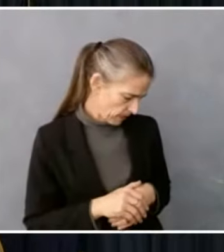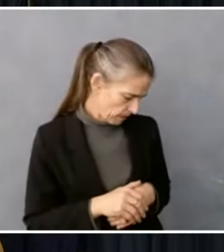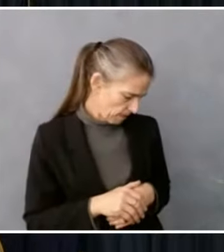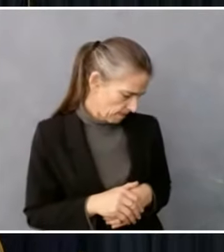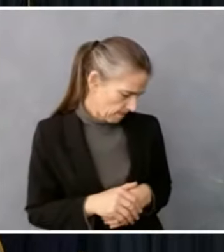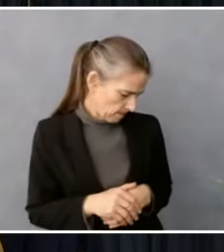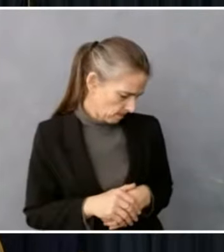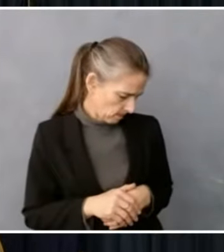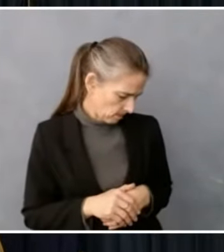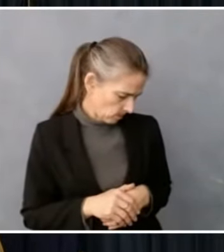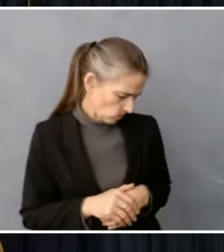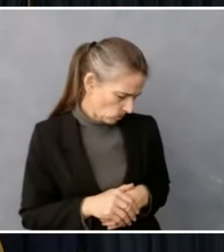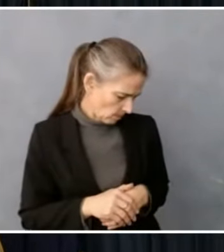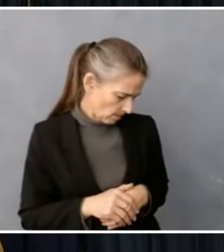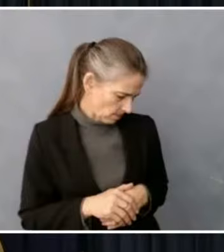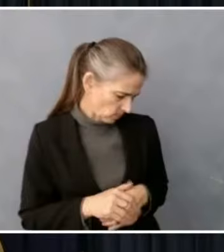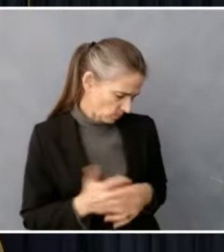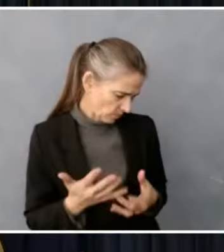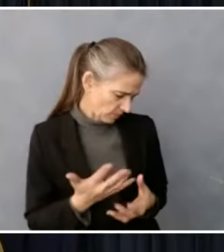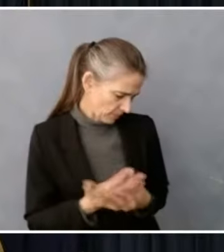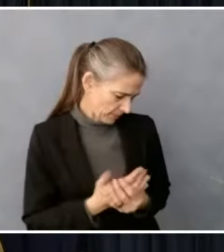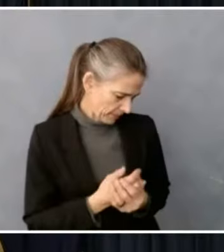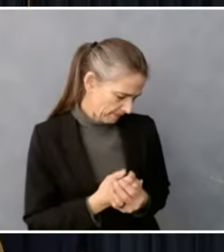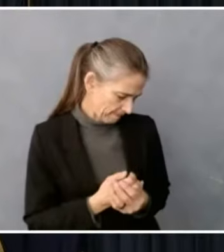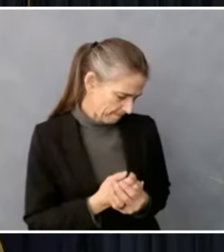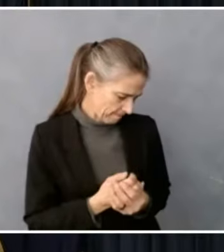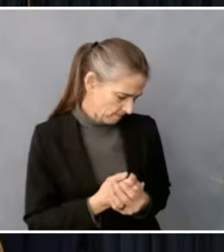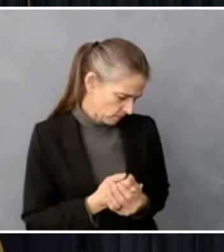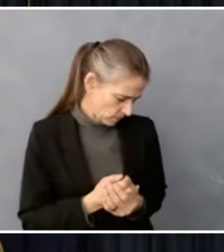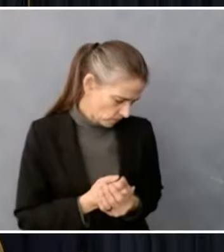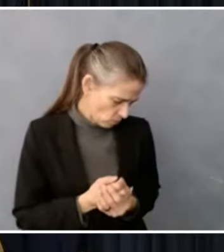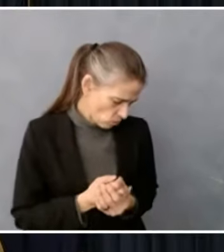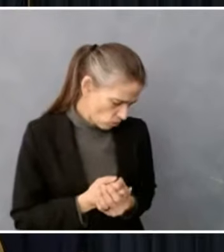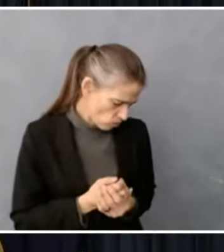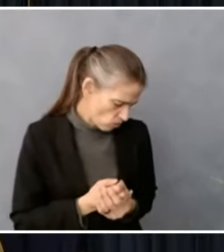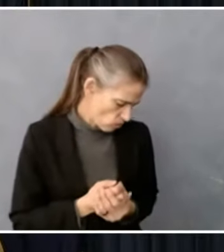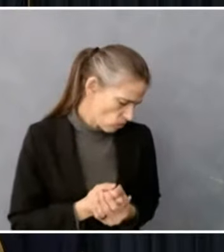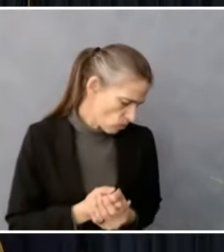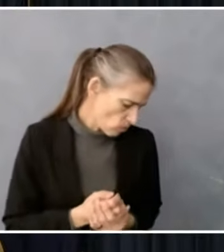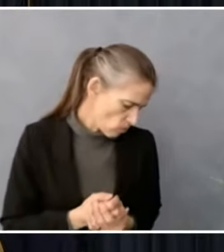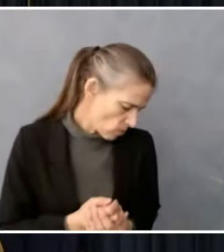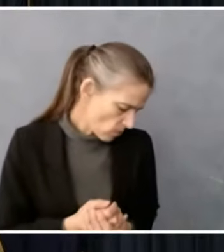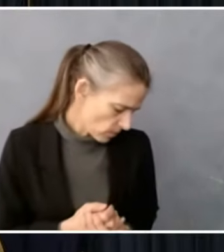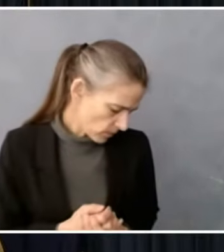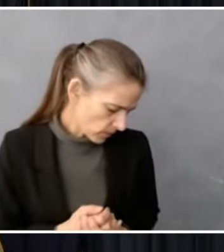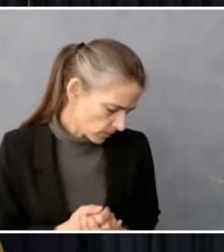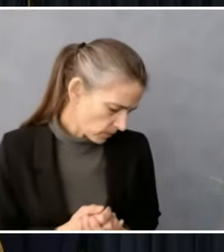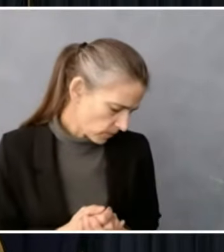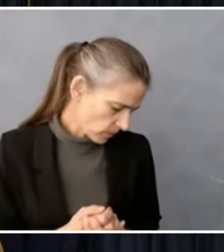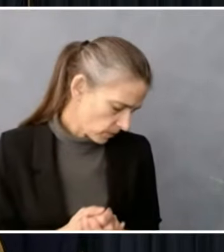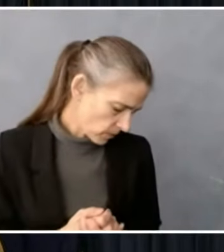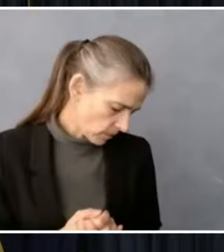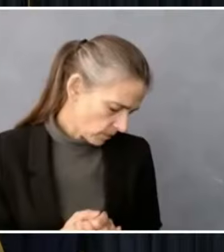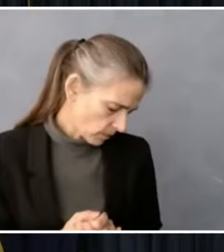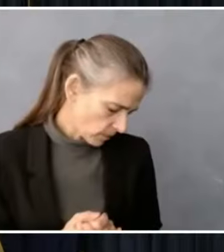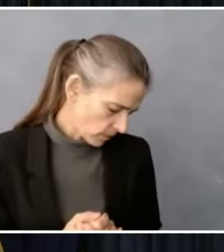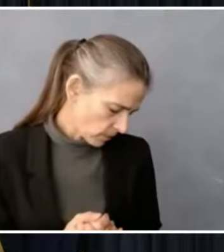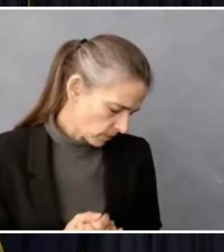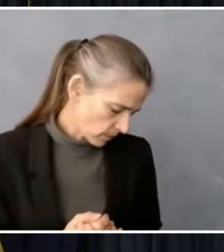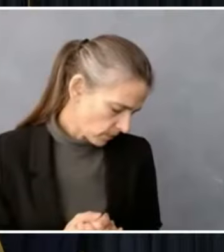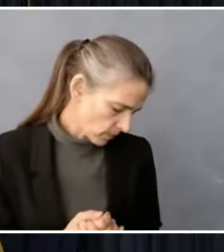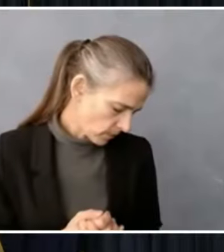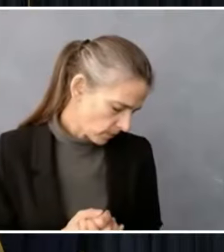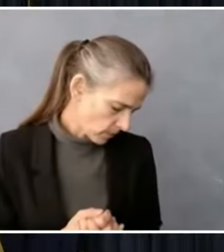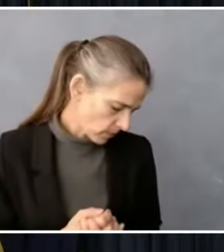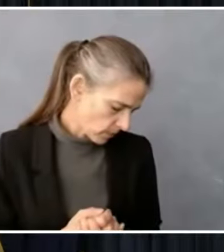has responded to comments that you have made in a post on X. ICE says that they will continue to withdraw criminal aliens from